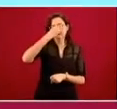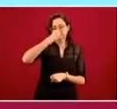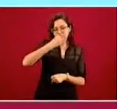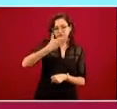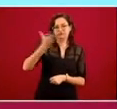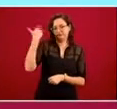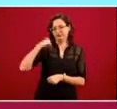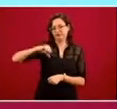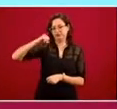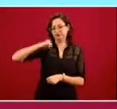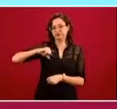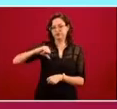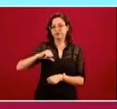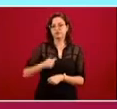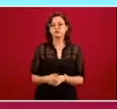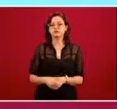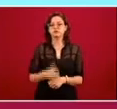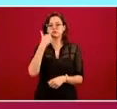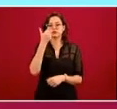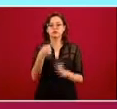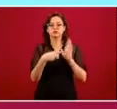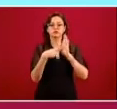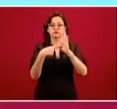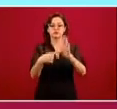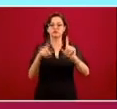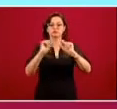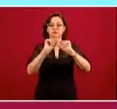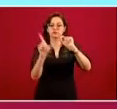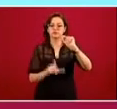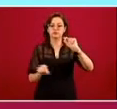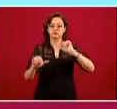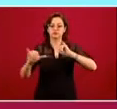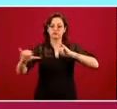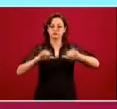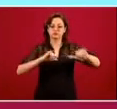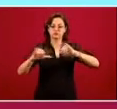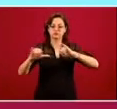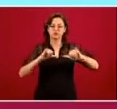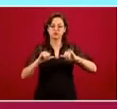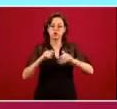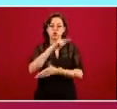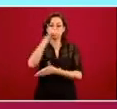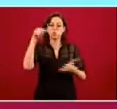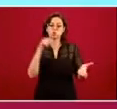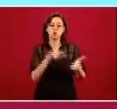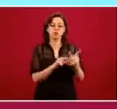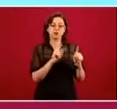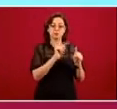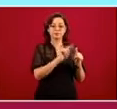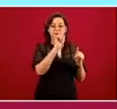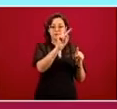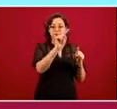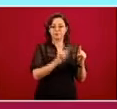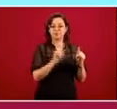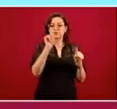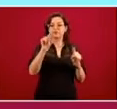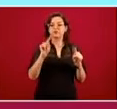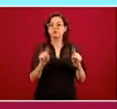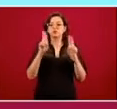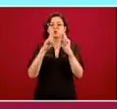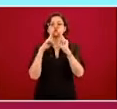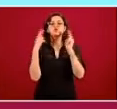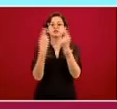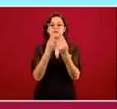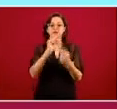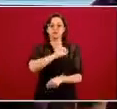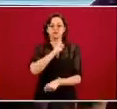as monitors for influenza. Now they are expanded their capabilities to monitor for respiratory diseases